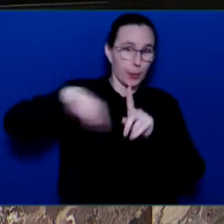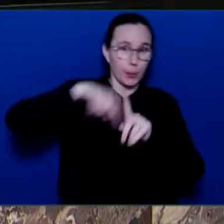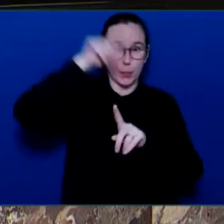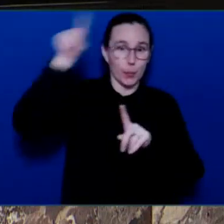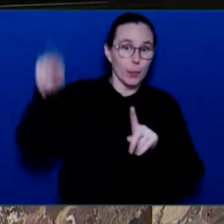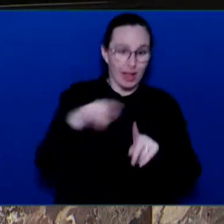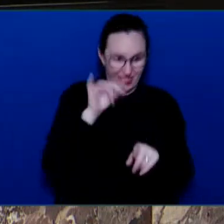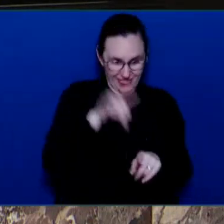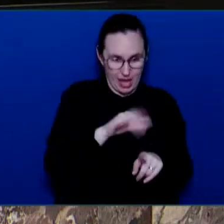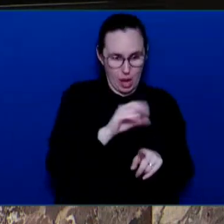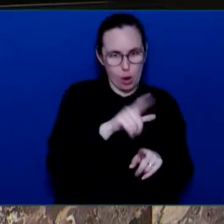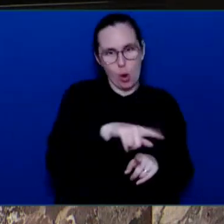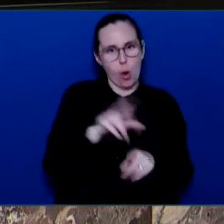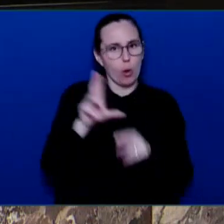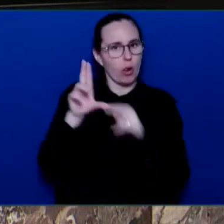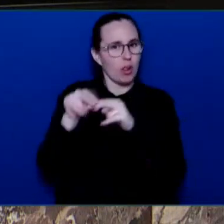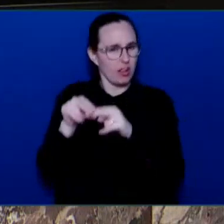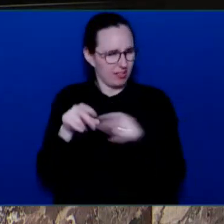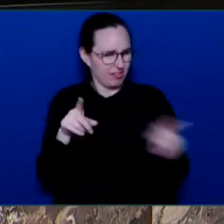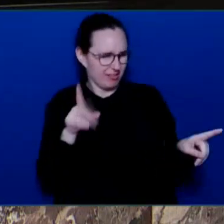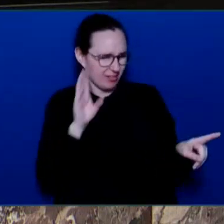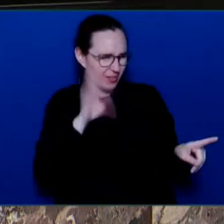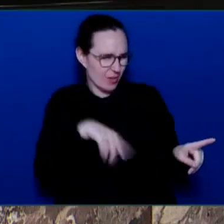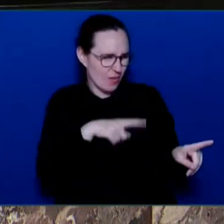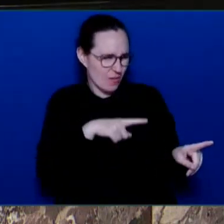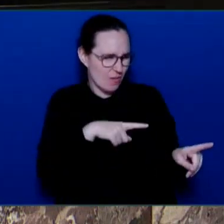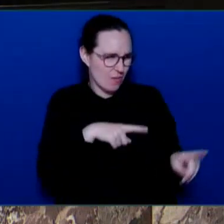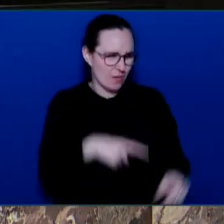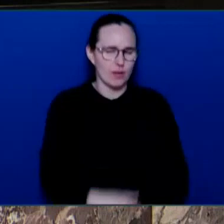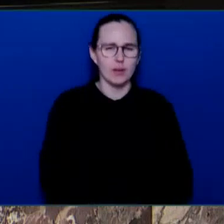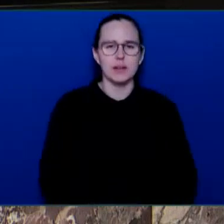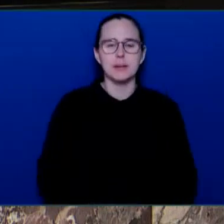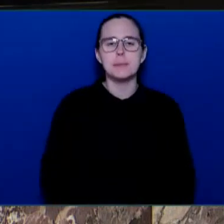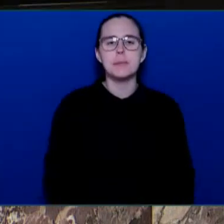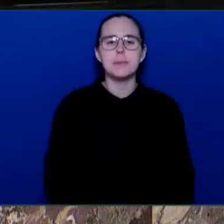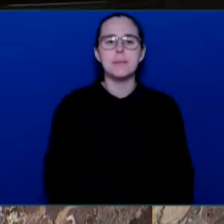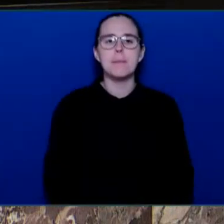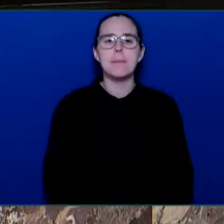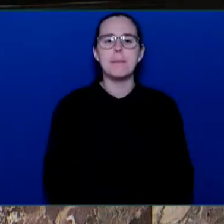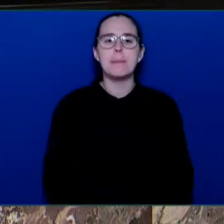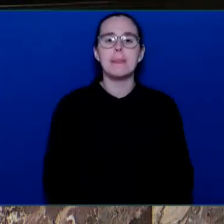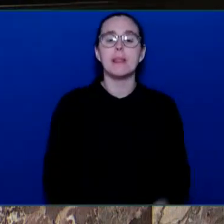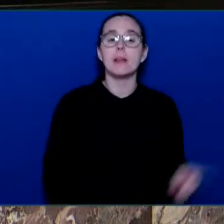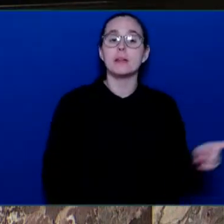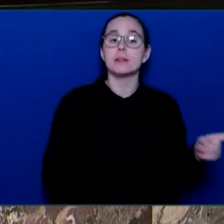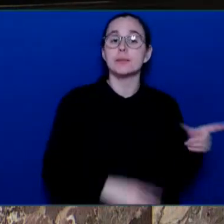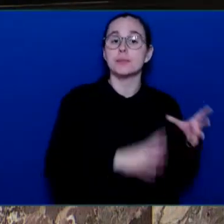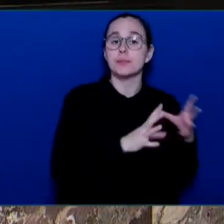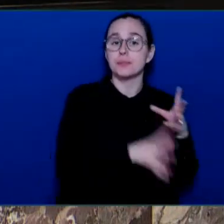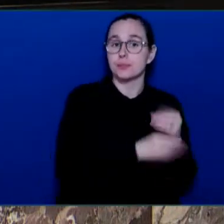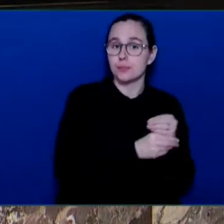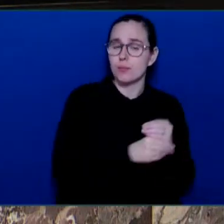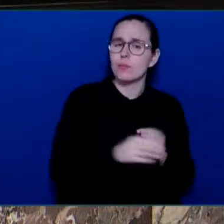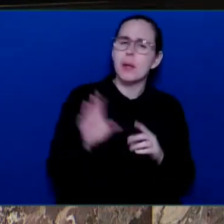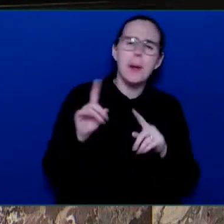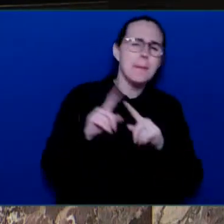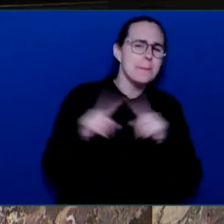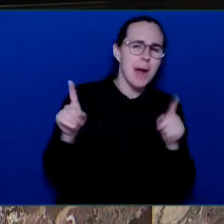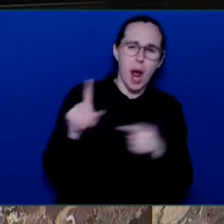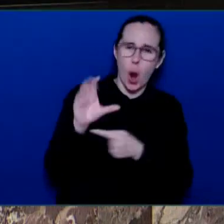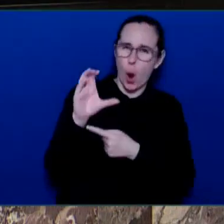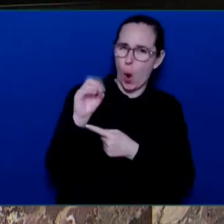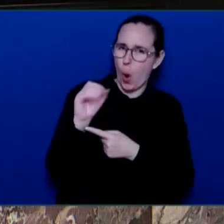we're exporting coal and the party seems to be proud of this. That coal gets burned. Whether it's used to create energy or used to create steel, it still